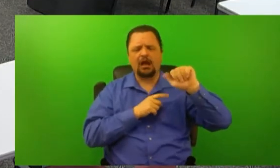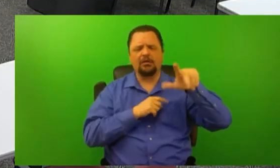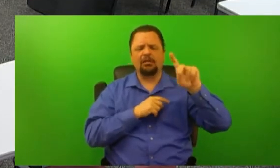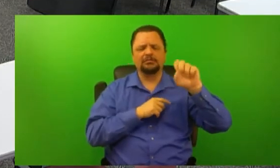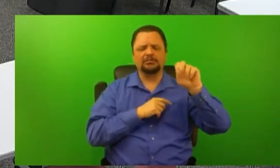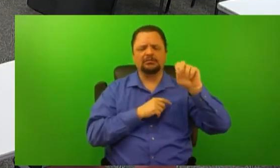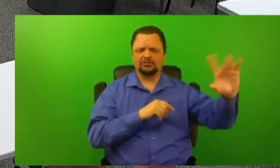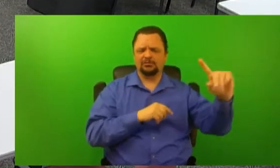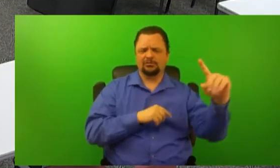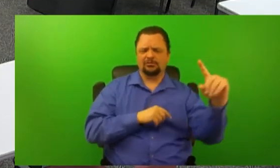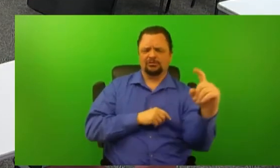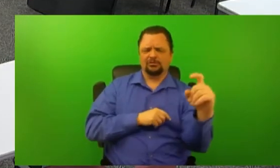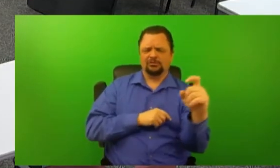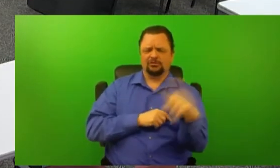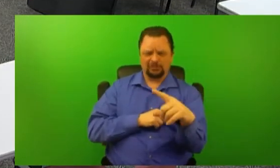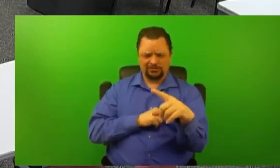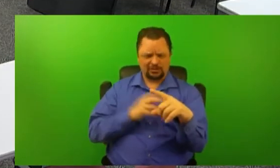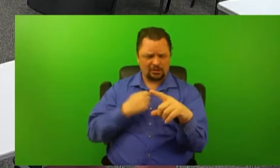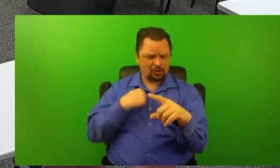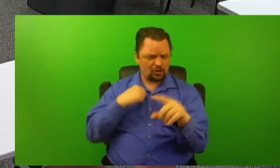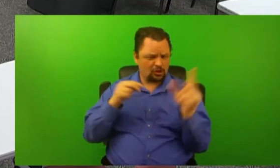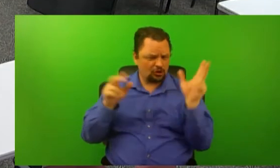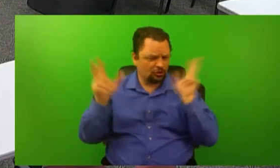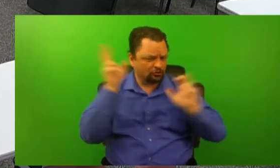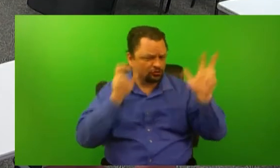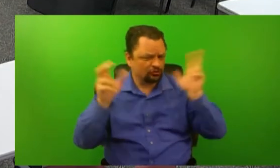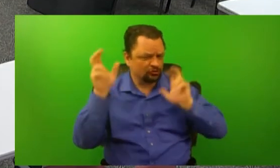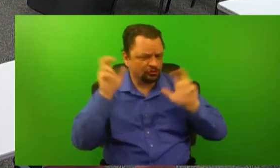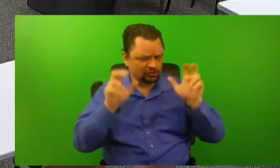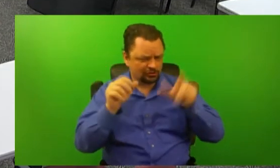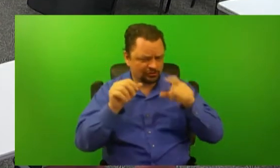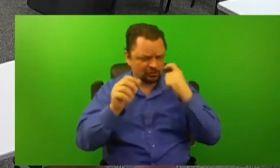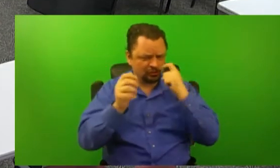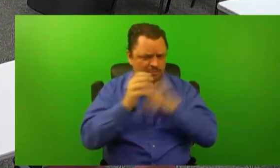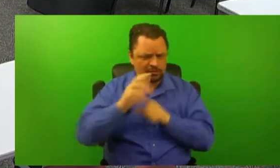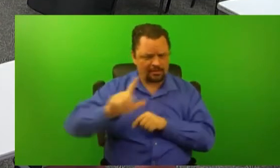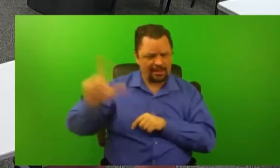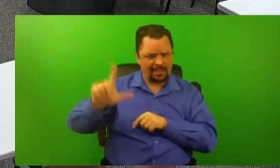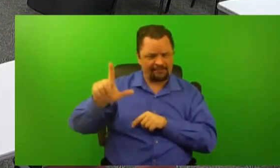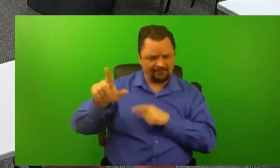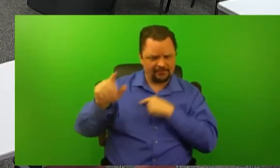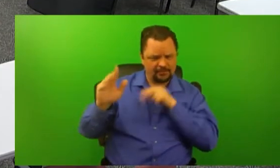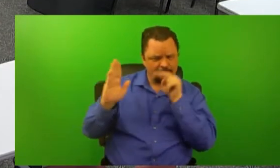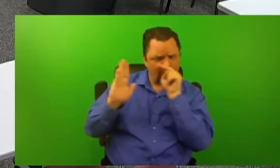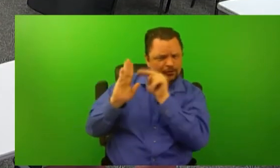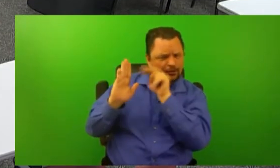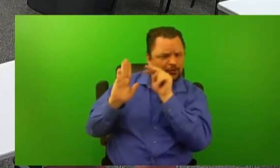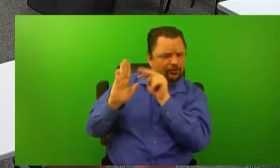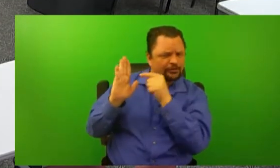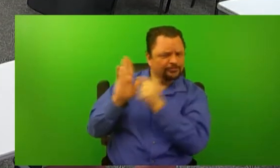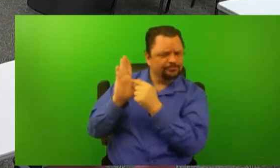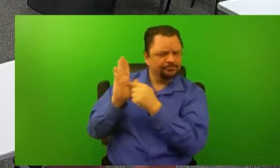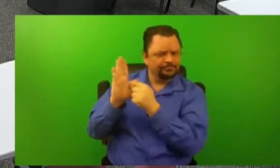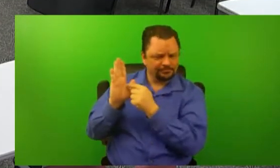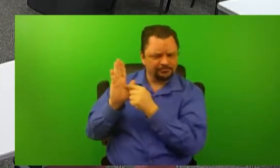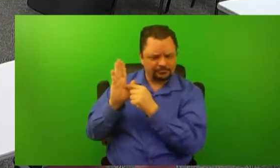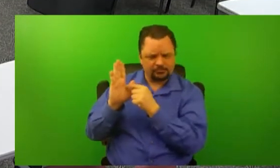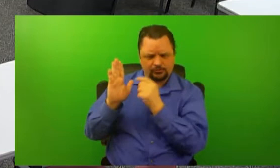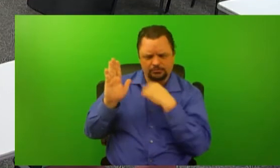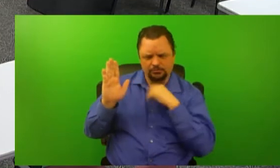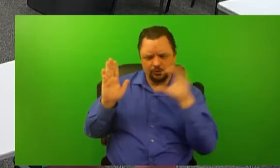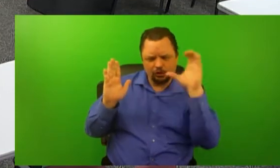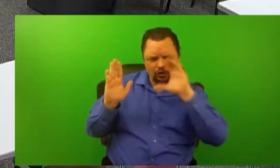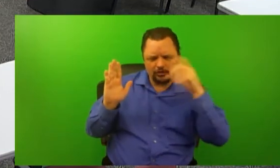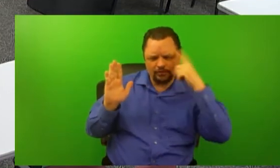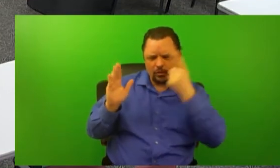the slide on the left is what we've been watching, and we've been looking at the incidence and the